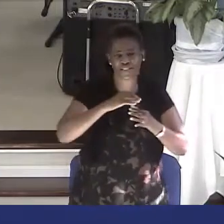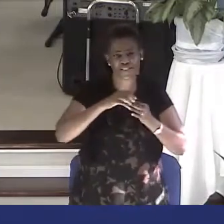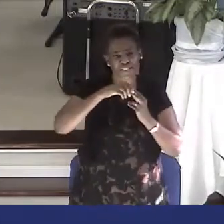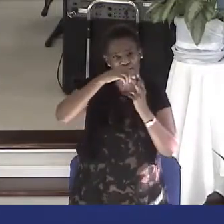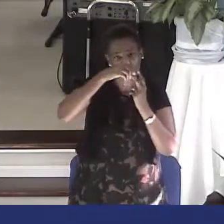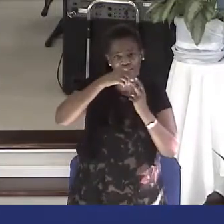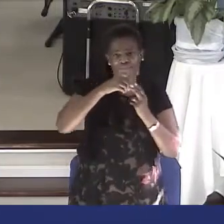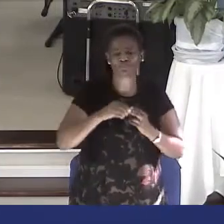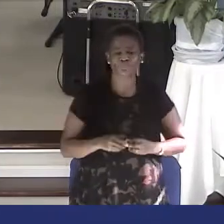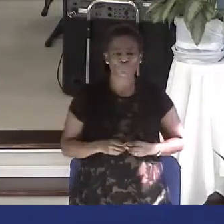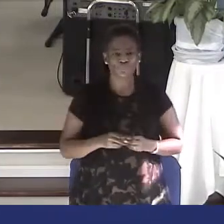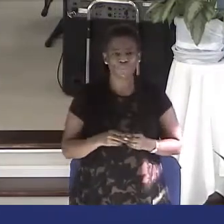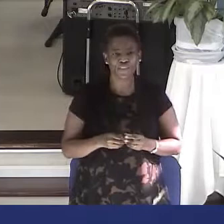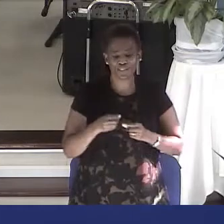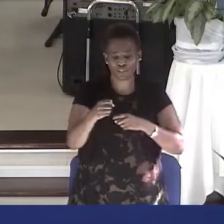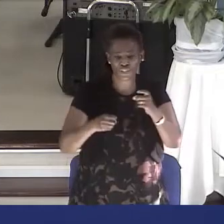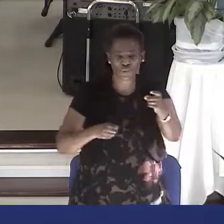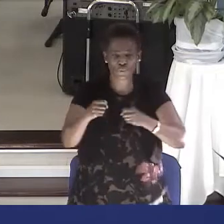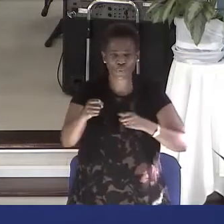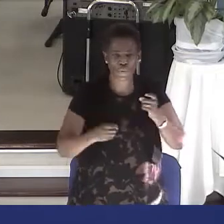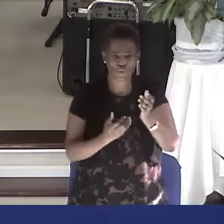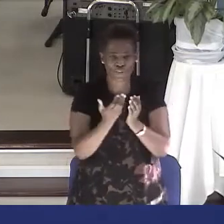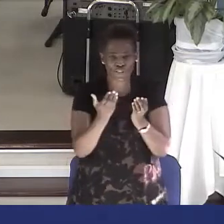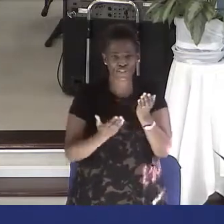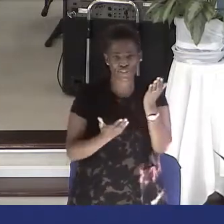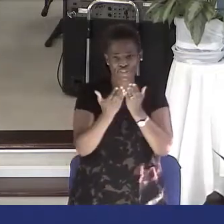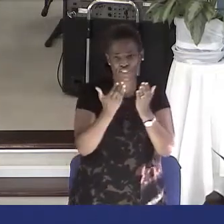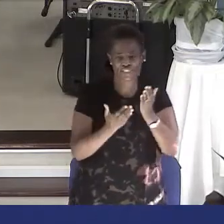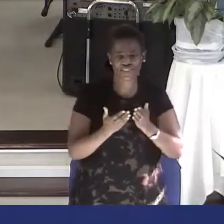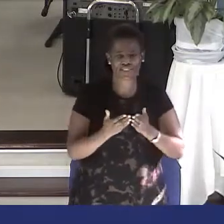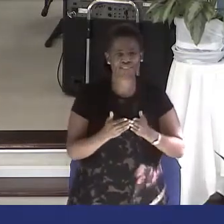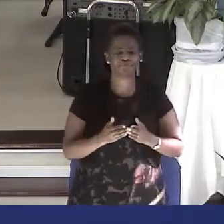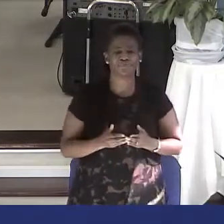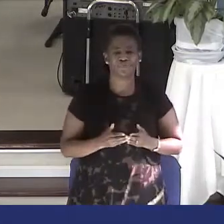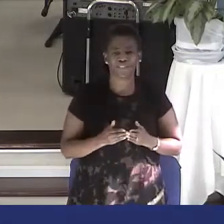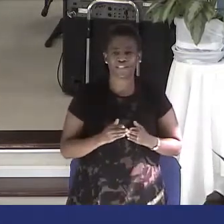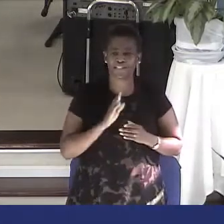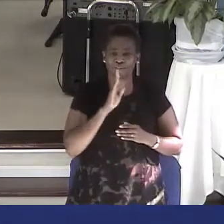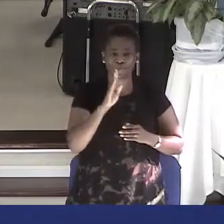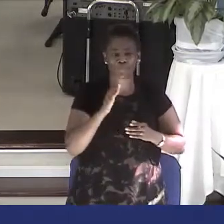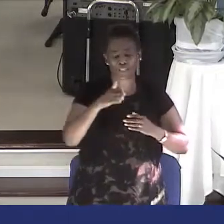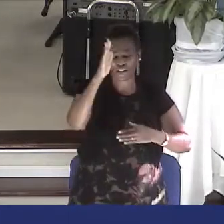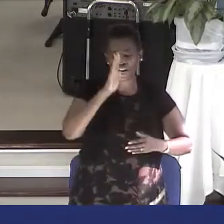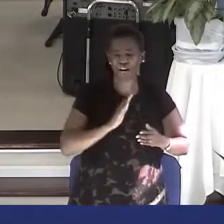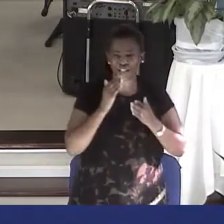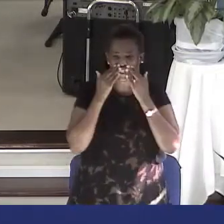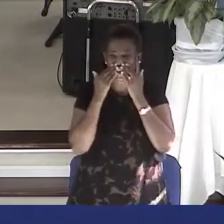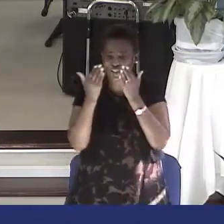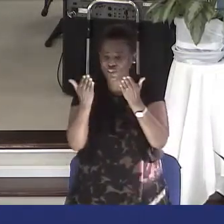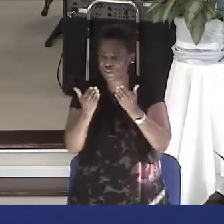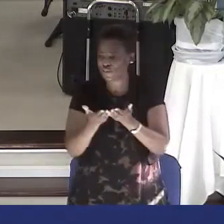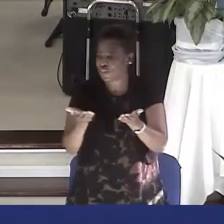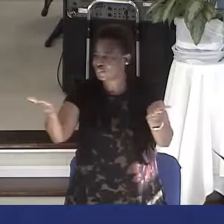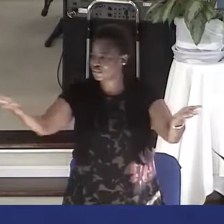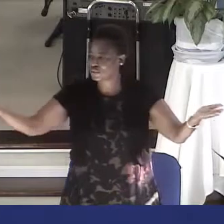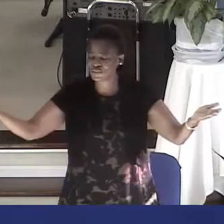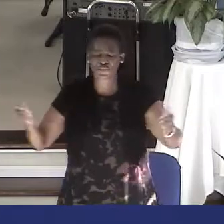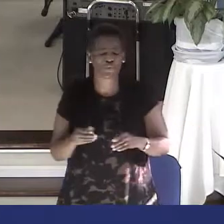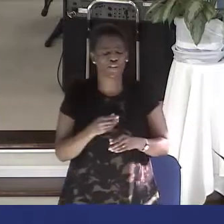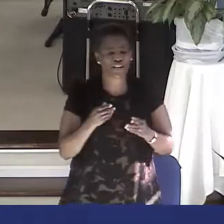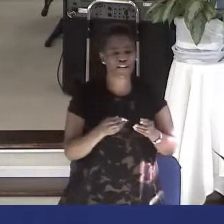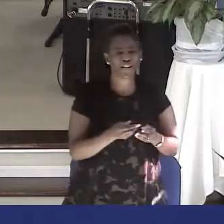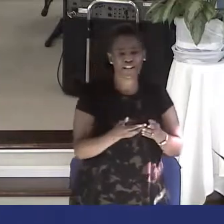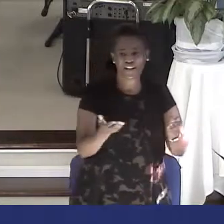man, but let it be God. For all of those who brave it out this morning, thank you for them who are here. And Lord, for those who have